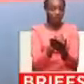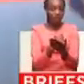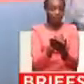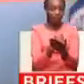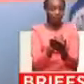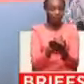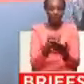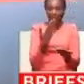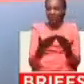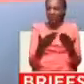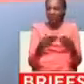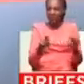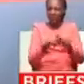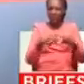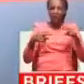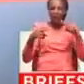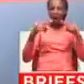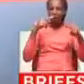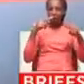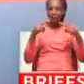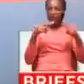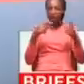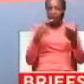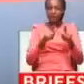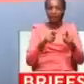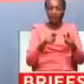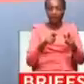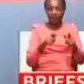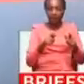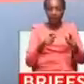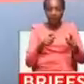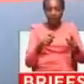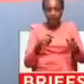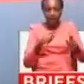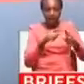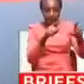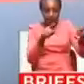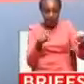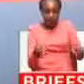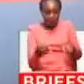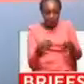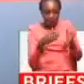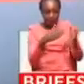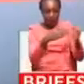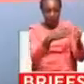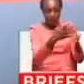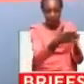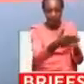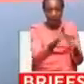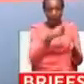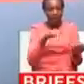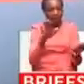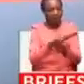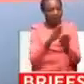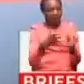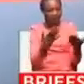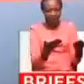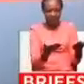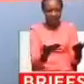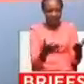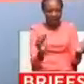a hotel room, but in the corner of the office, there's all these things on the floor,